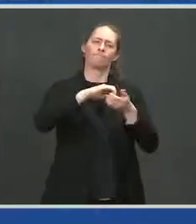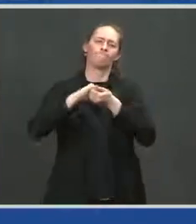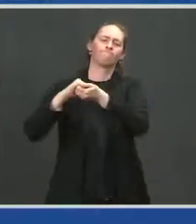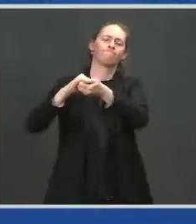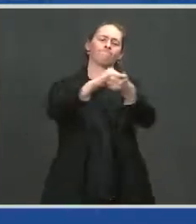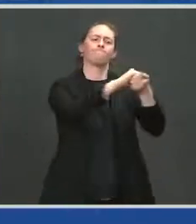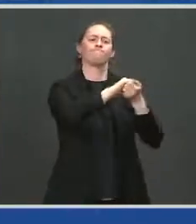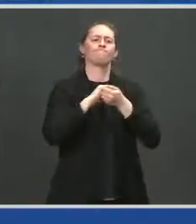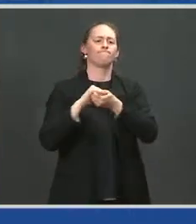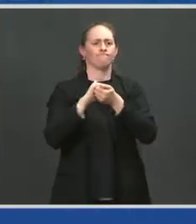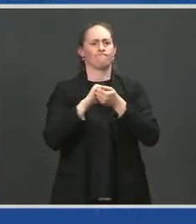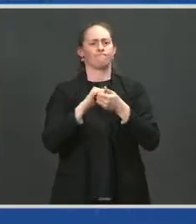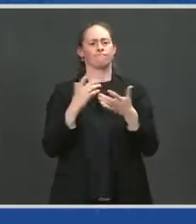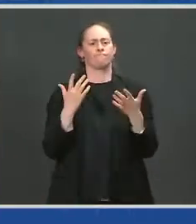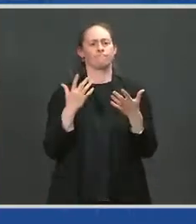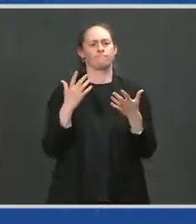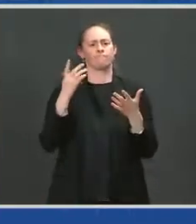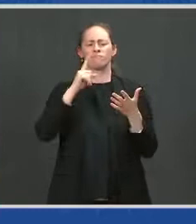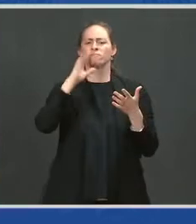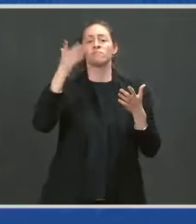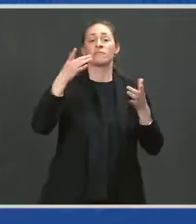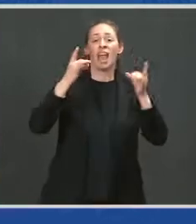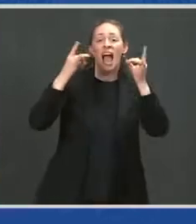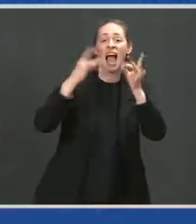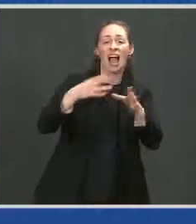for hate in America.